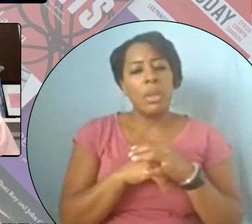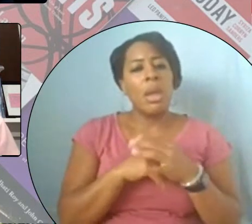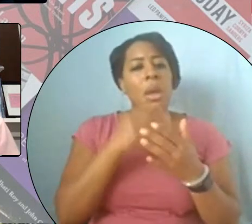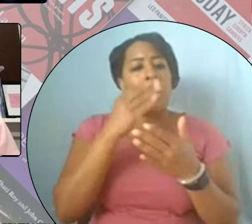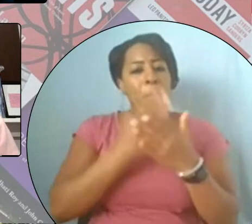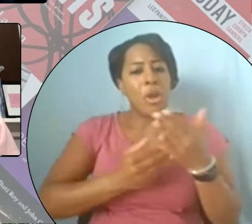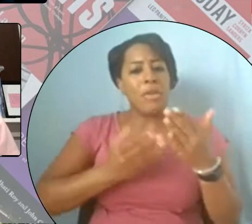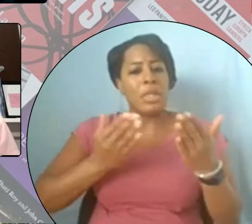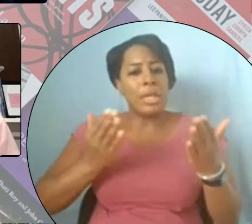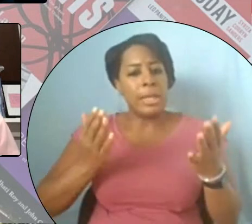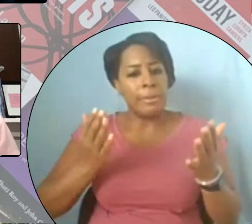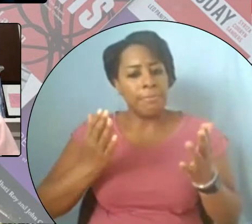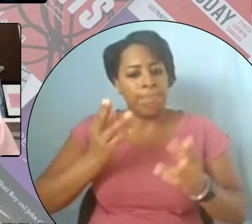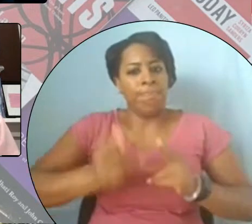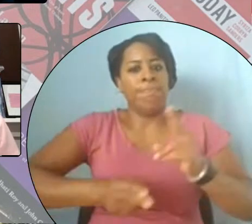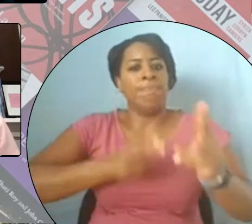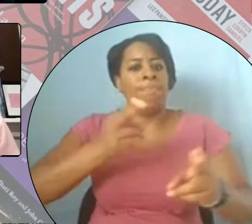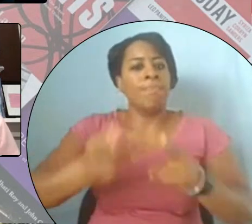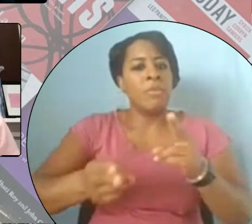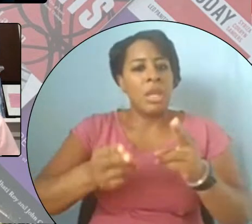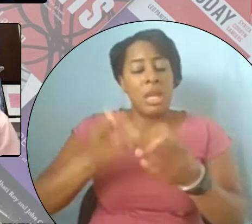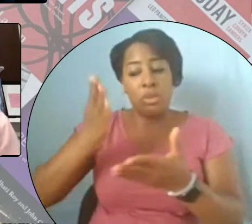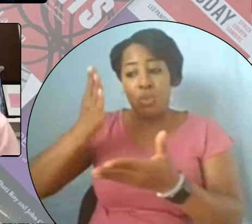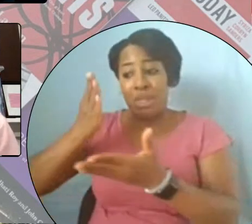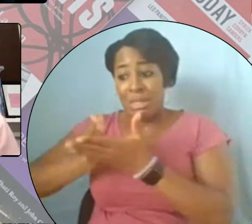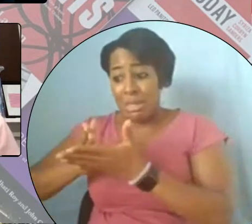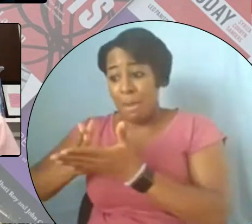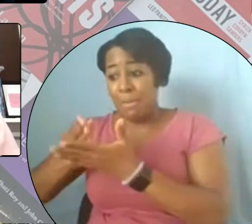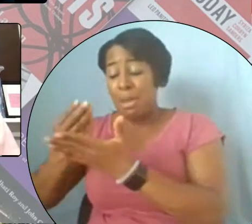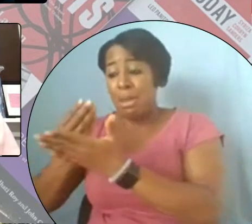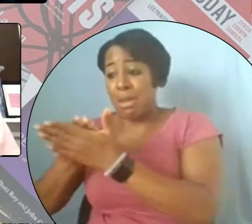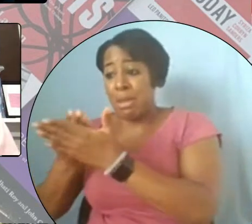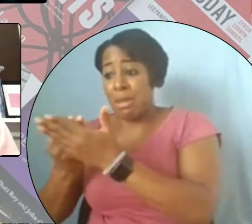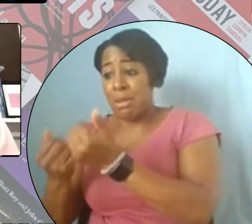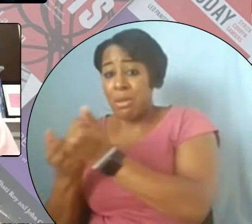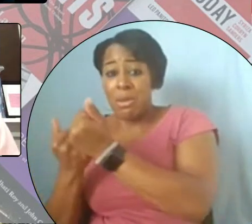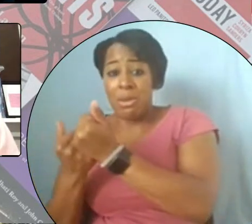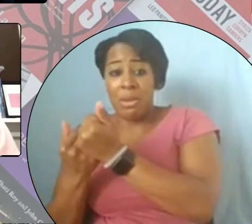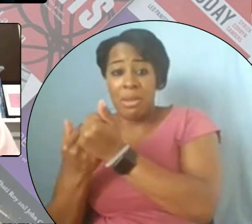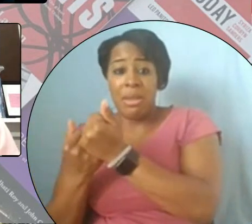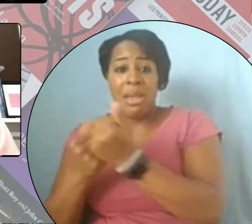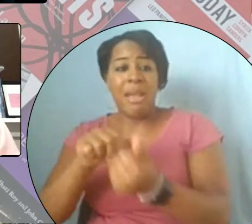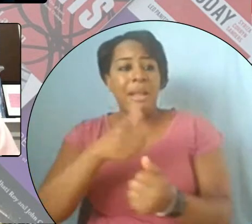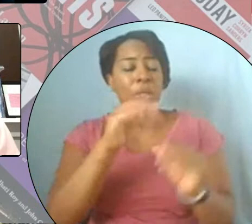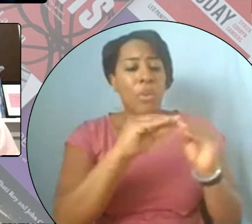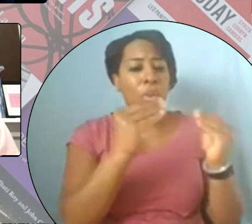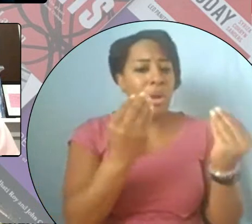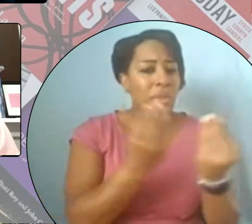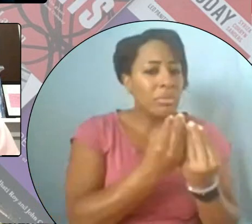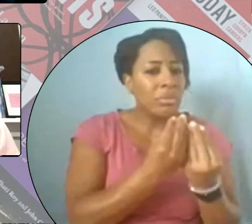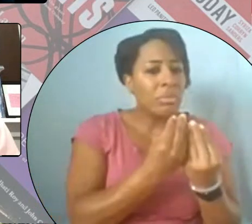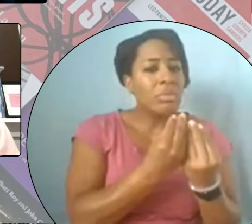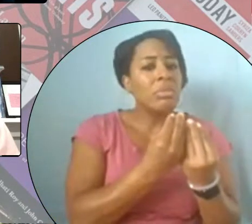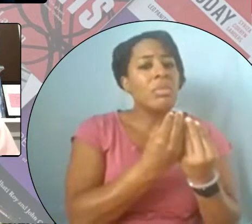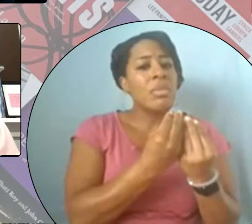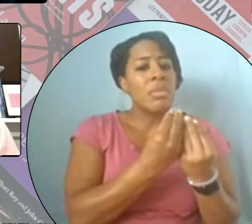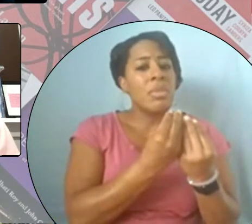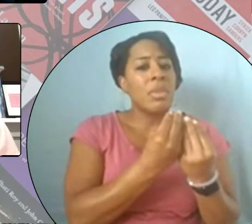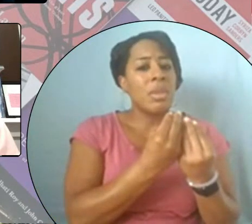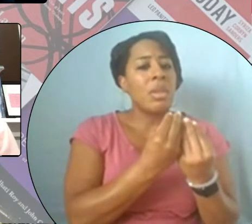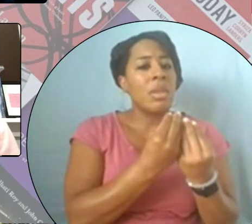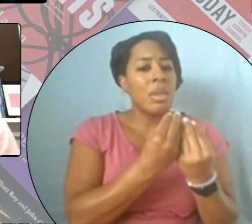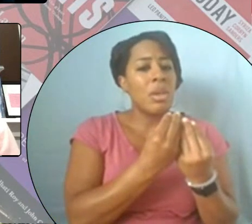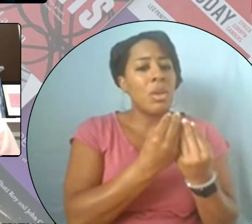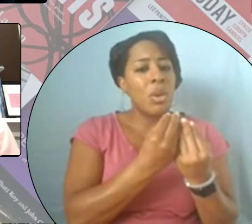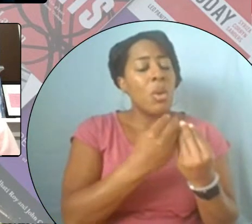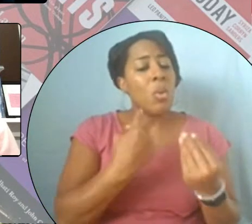session specifically on linking defunding police with Free Them All and the general call for abolition was because we actually